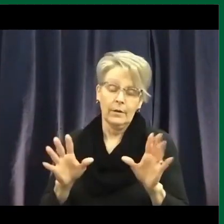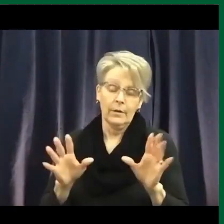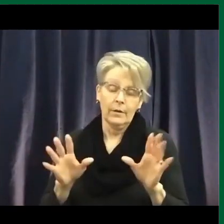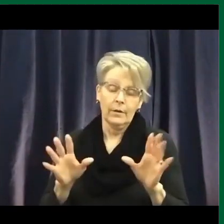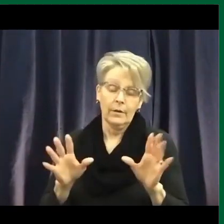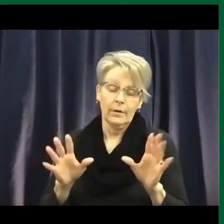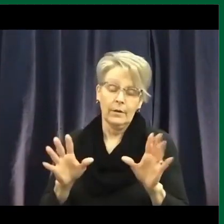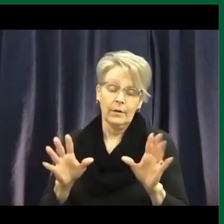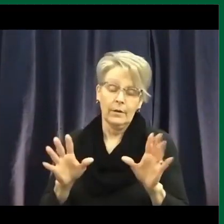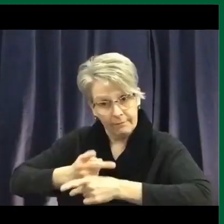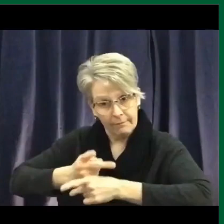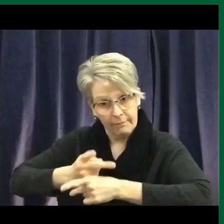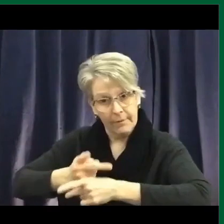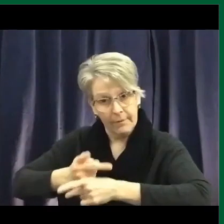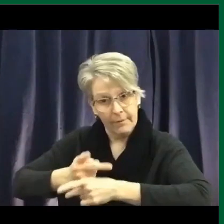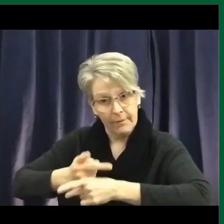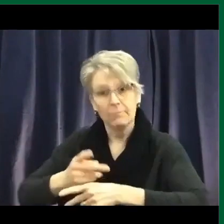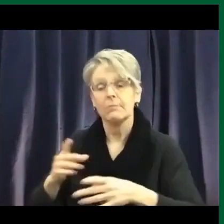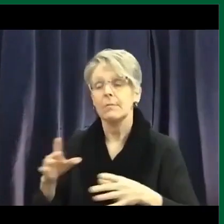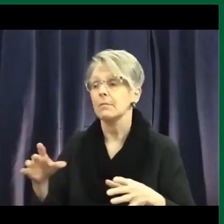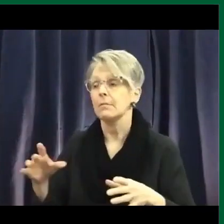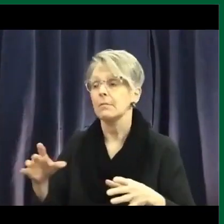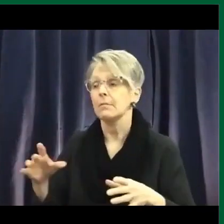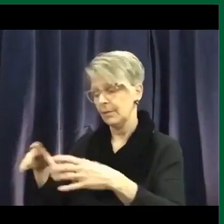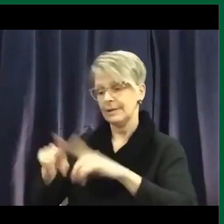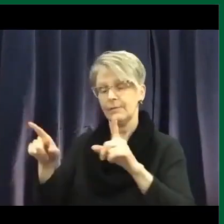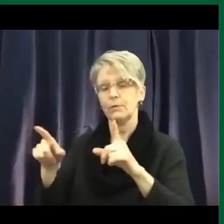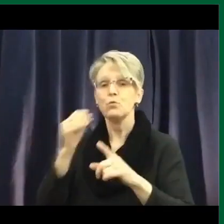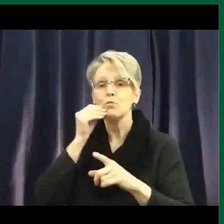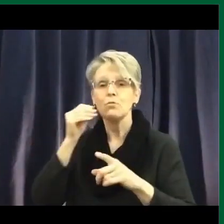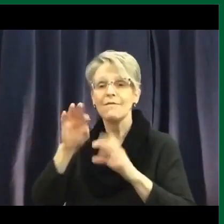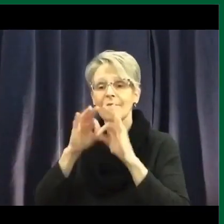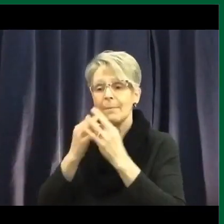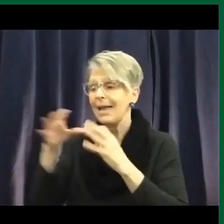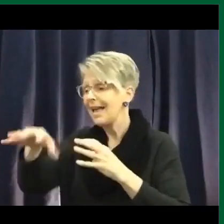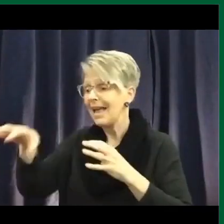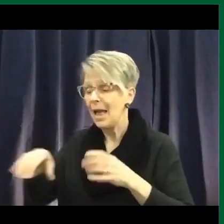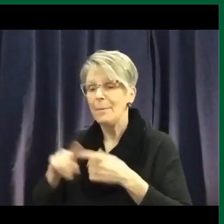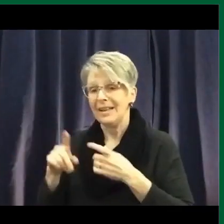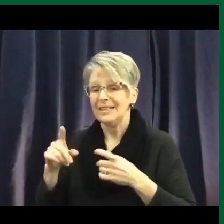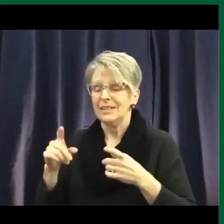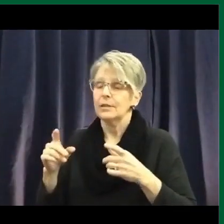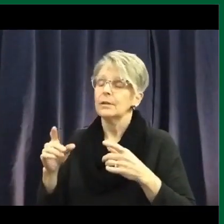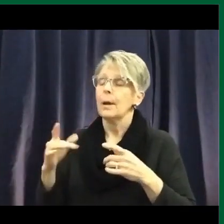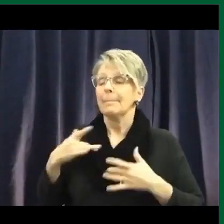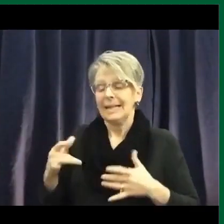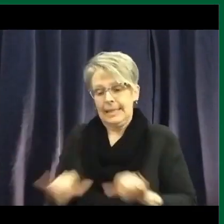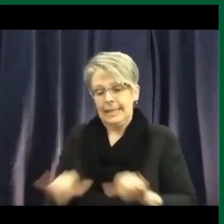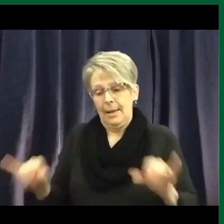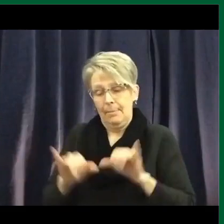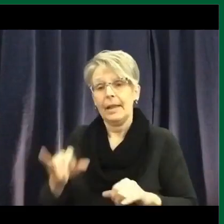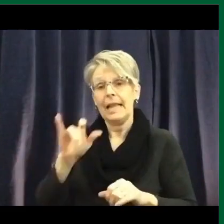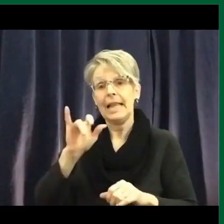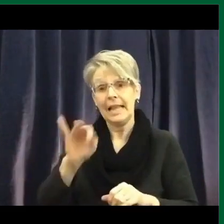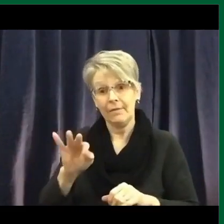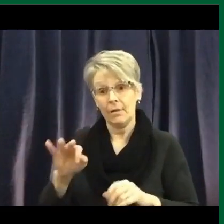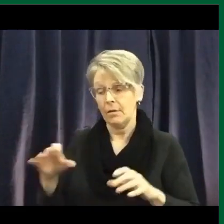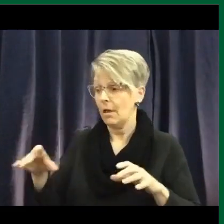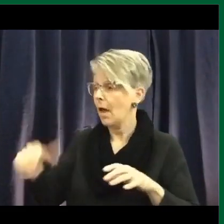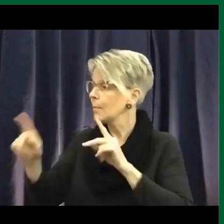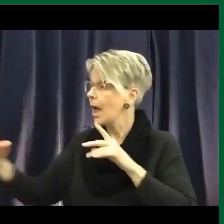meet between households. But again, I would say for the most part, don't change what you're doing. If you are meeting people from not in your household,